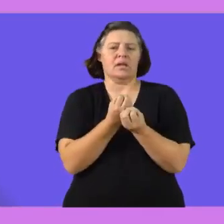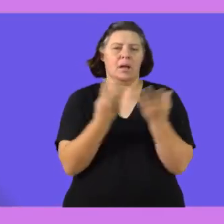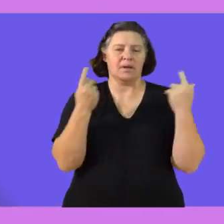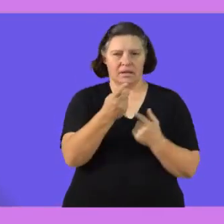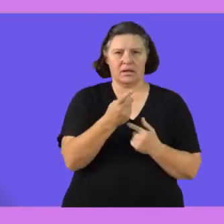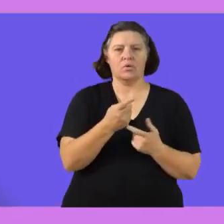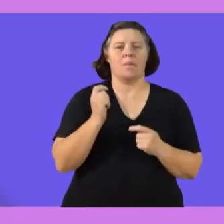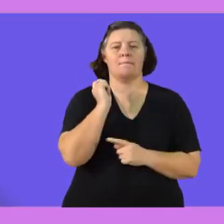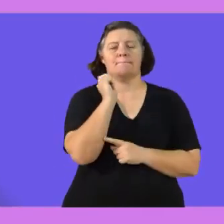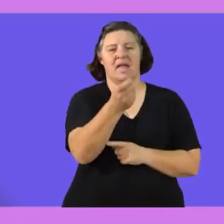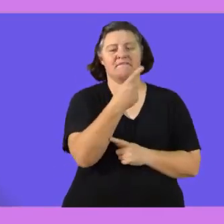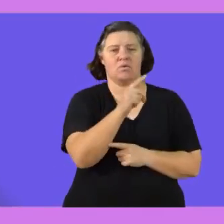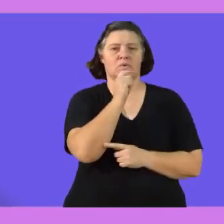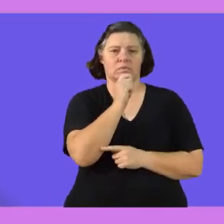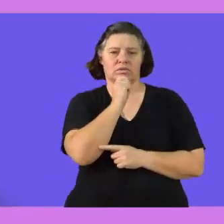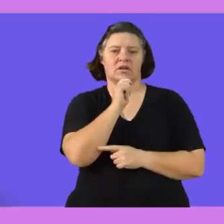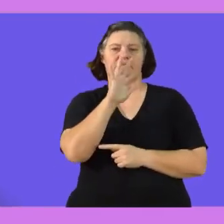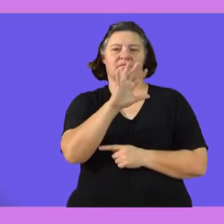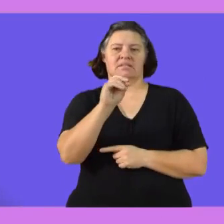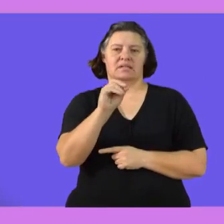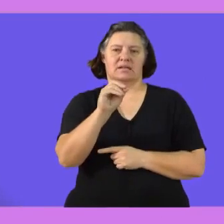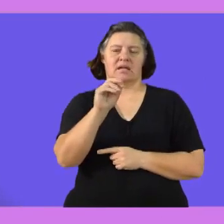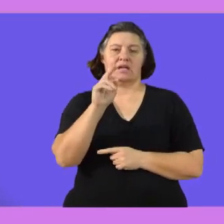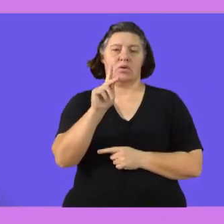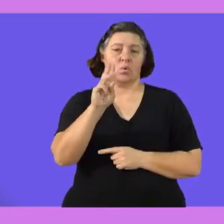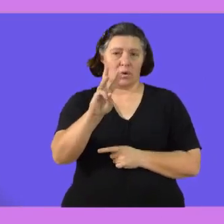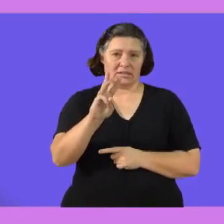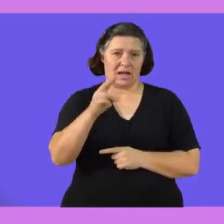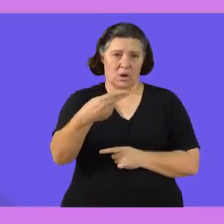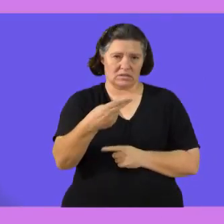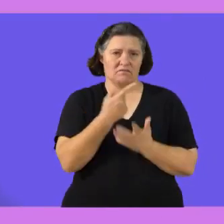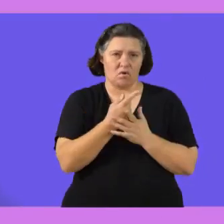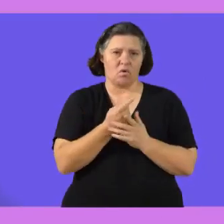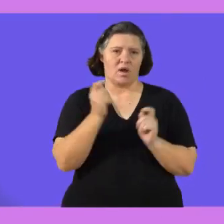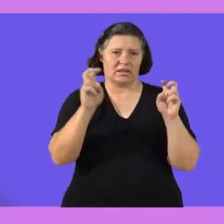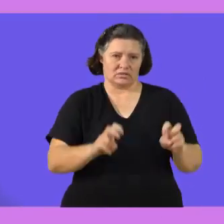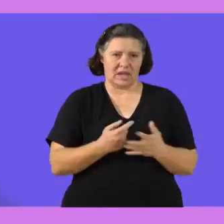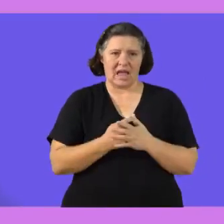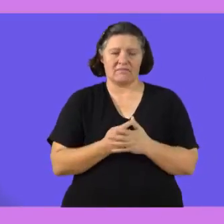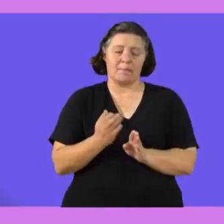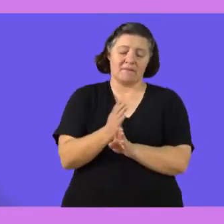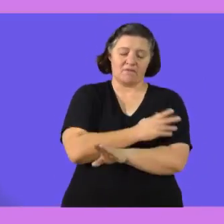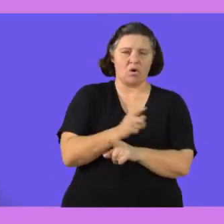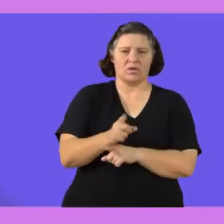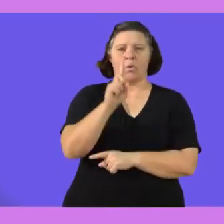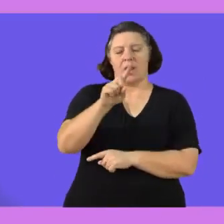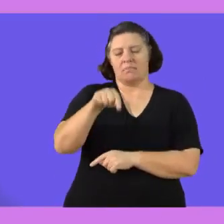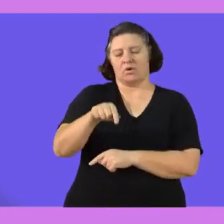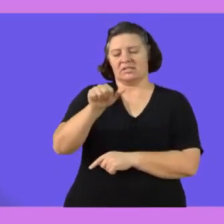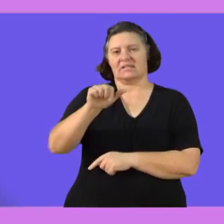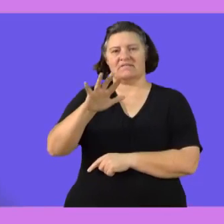calculate how much you must pay for the use of 50 kilowatt hours of electricity if a prepaid electricity system